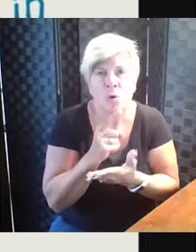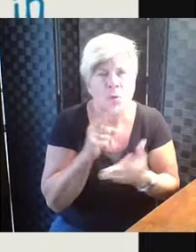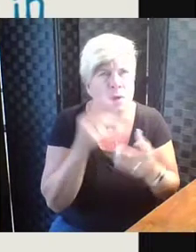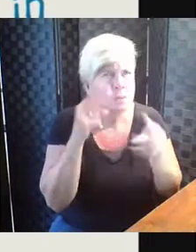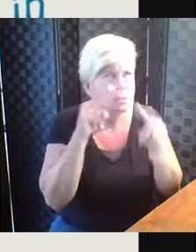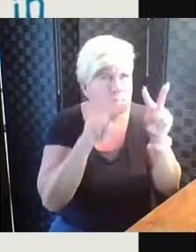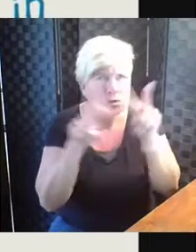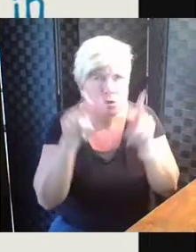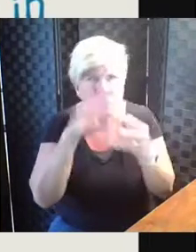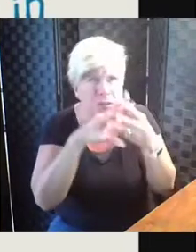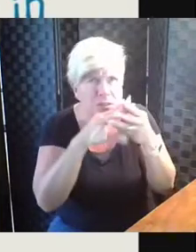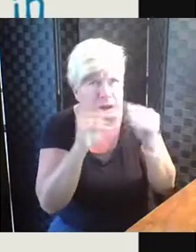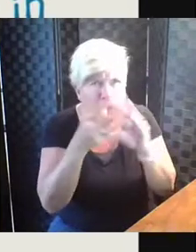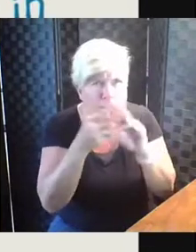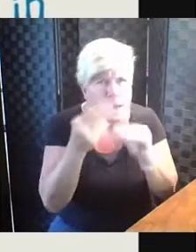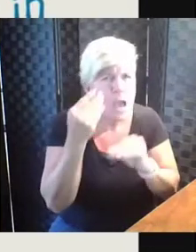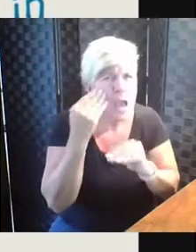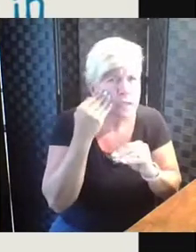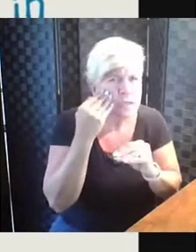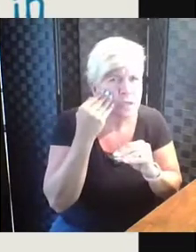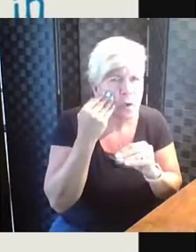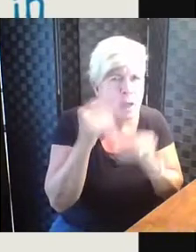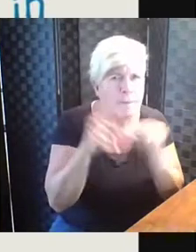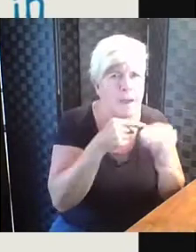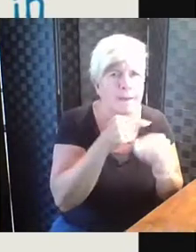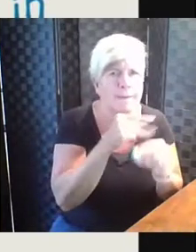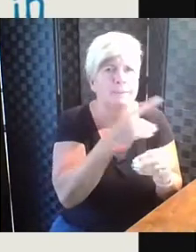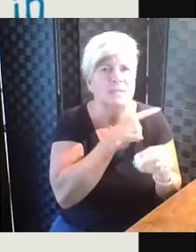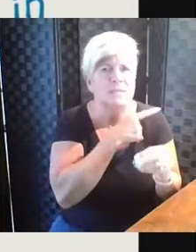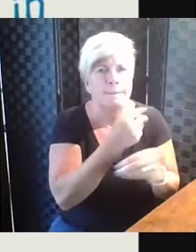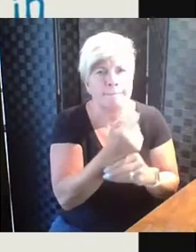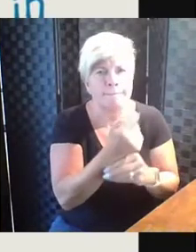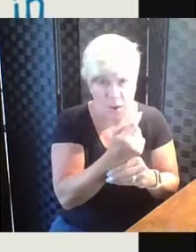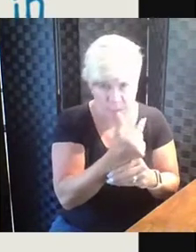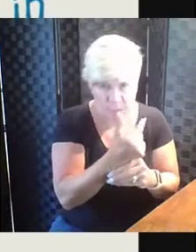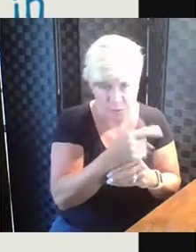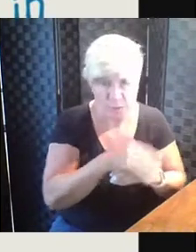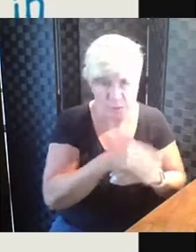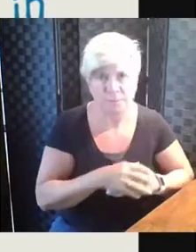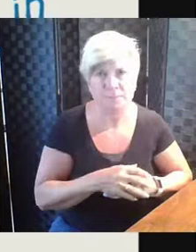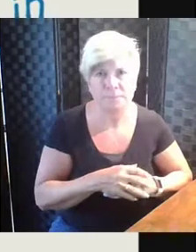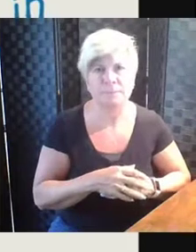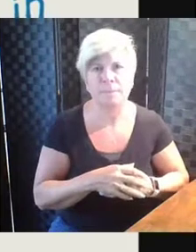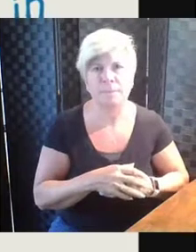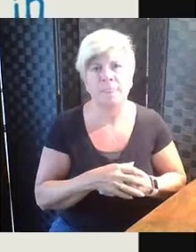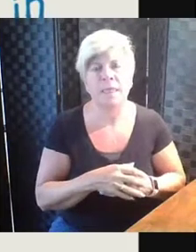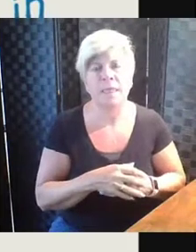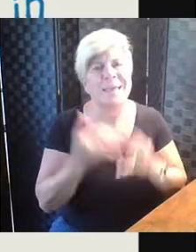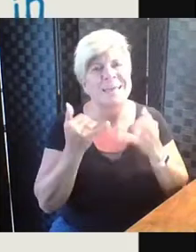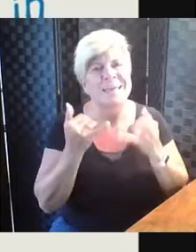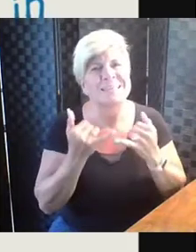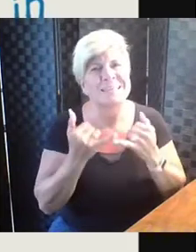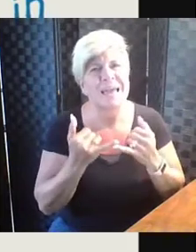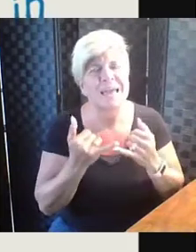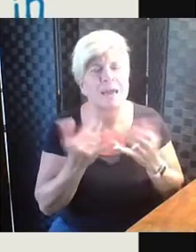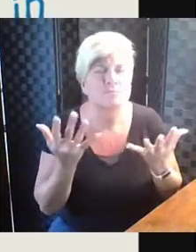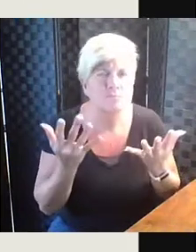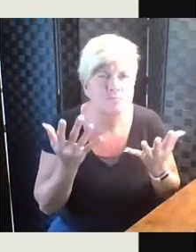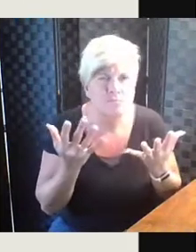start to solve my problem, I know that it's going to be about Mrs. Dawson's marbles. So now we're going